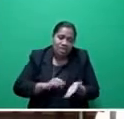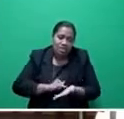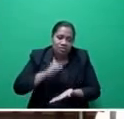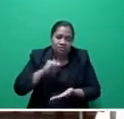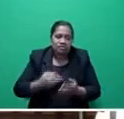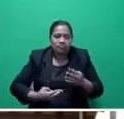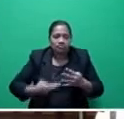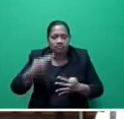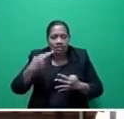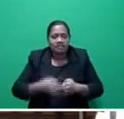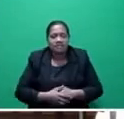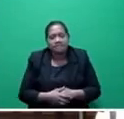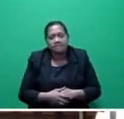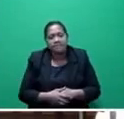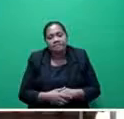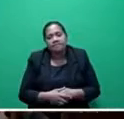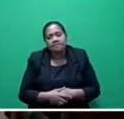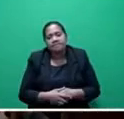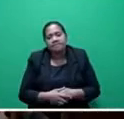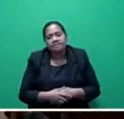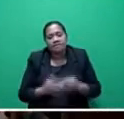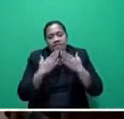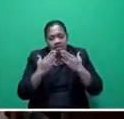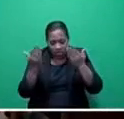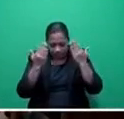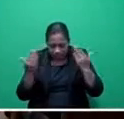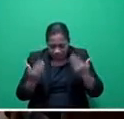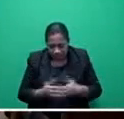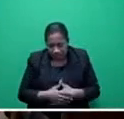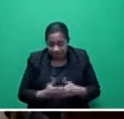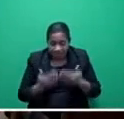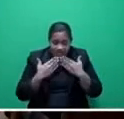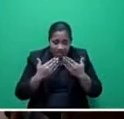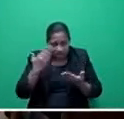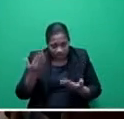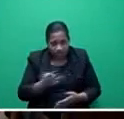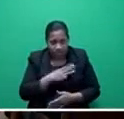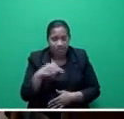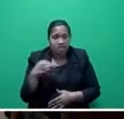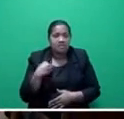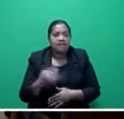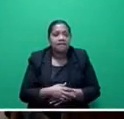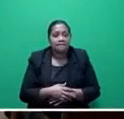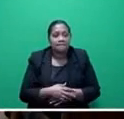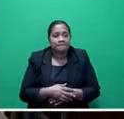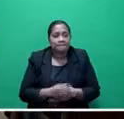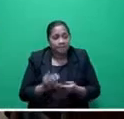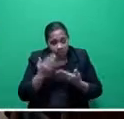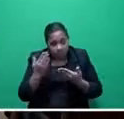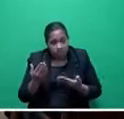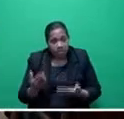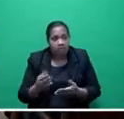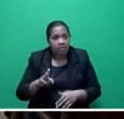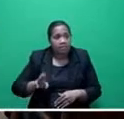you, Mr. Speaker, sir. I thank the Honourable Minister, Honourable Members. That